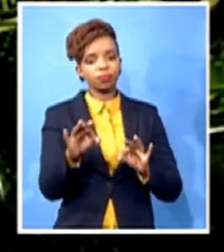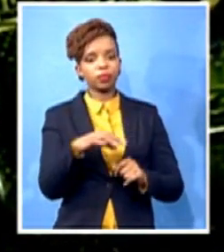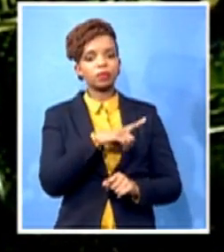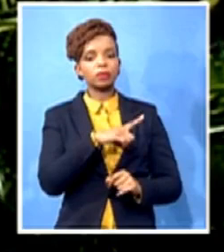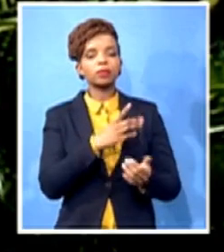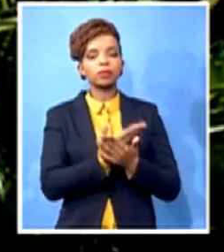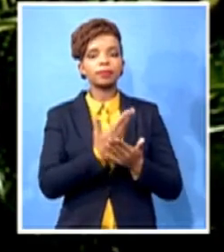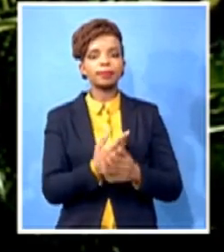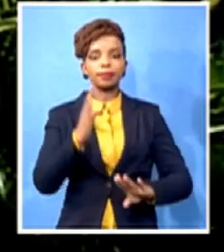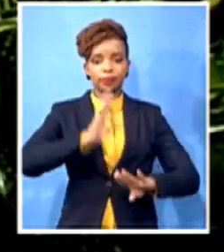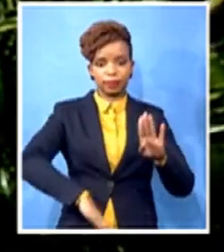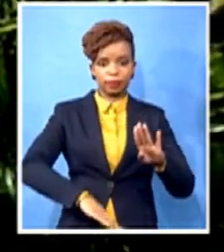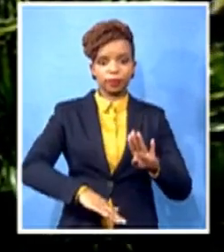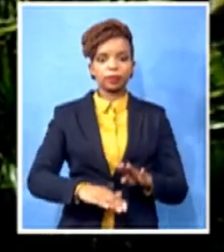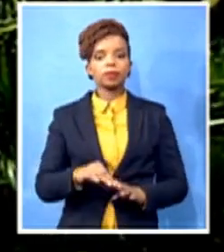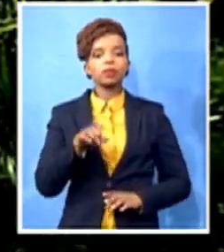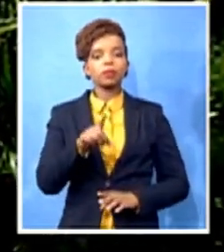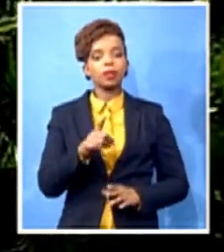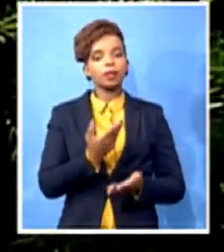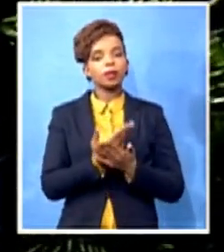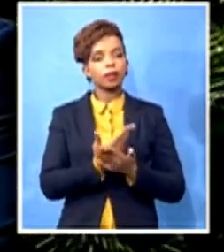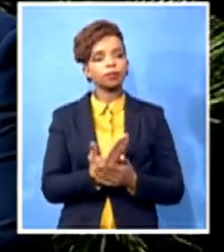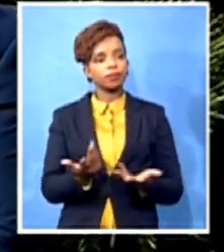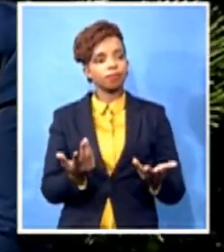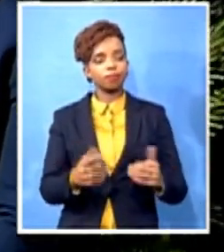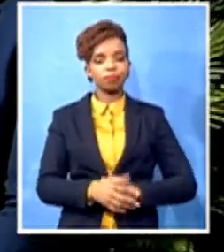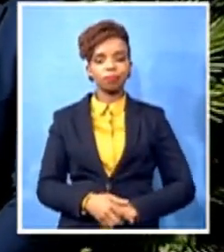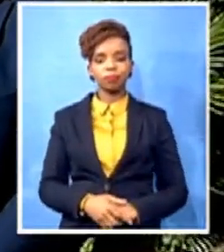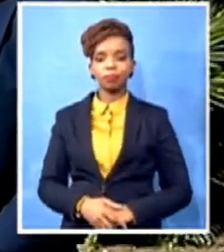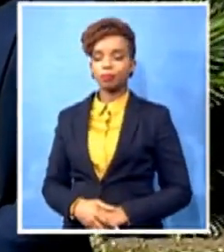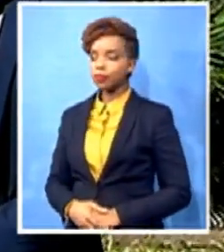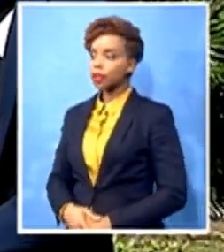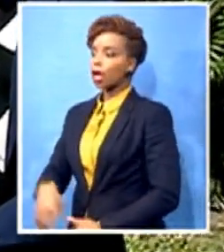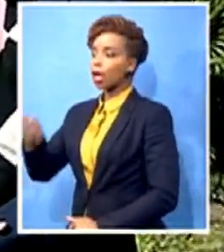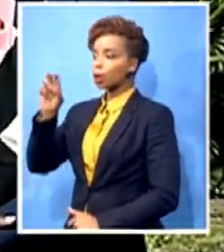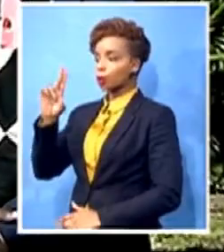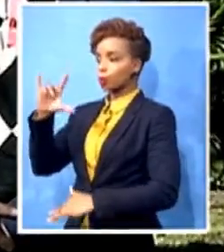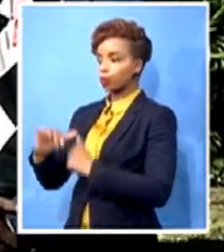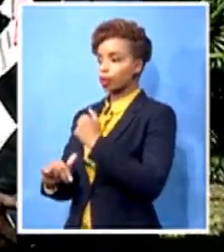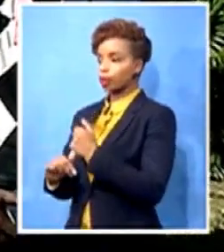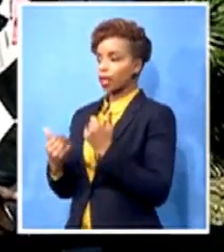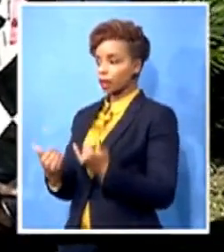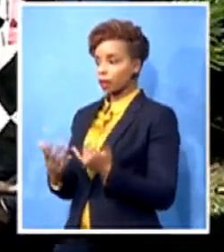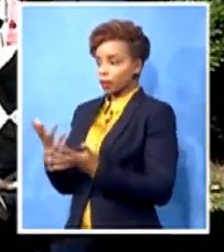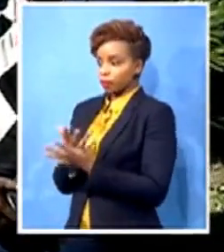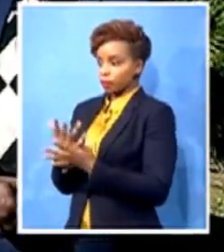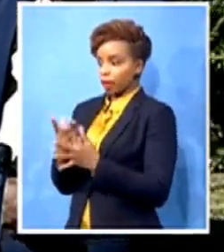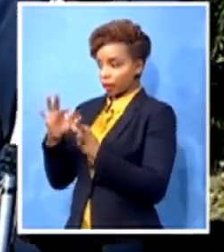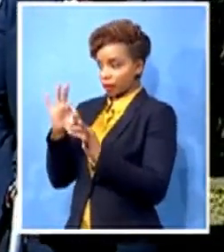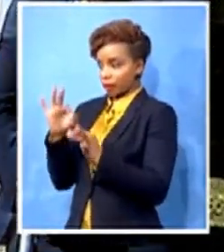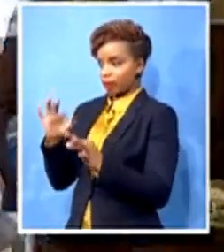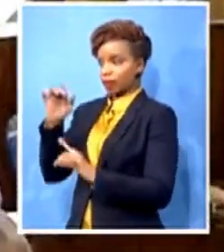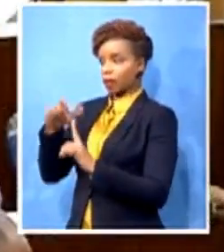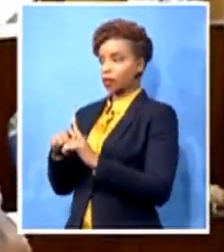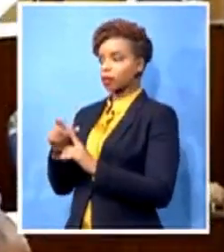plead. Ongama, 2 months ago, you and I were having a chat about this specific person, Mr. Mapu, asking ourselves, how was he elected in the first